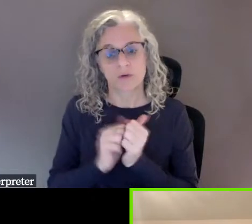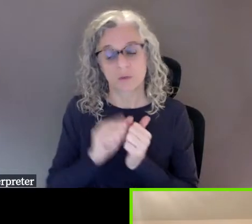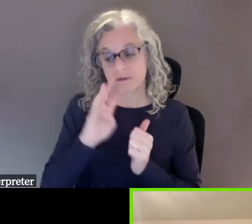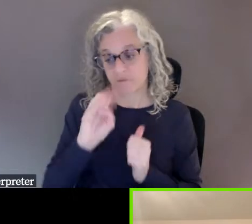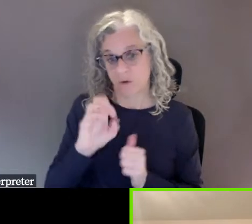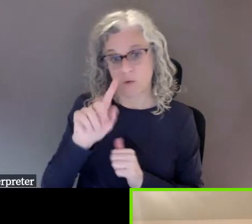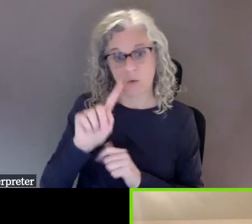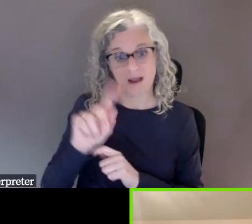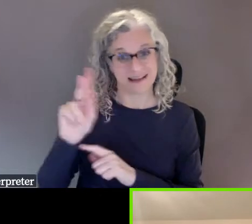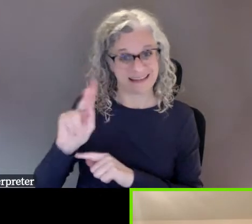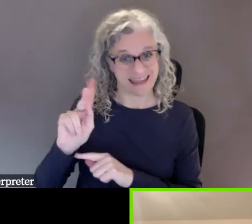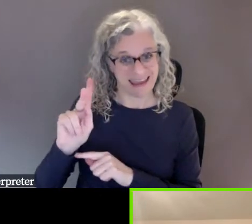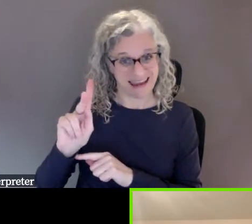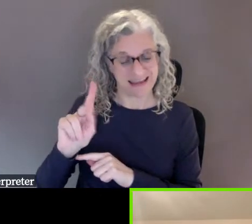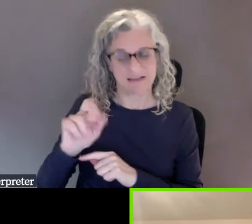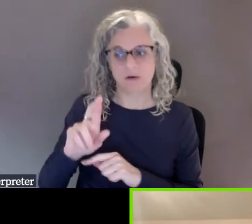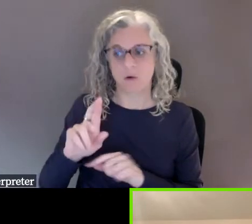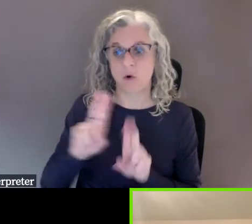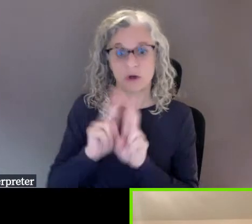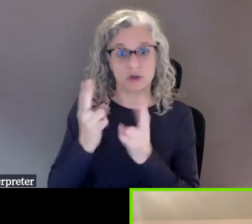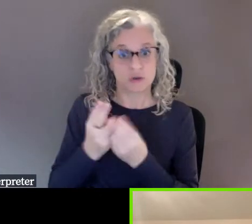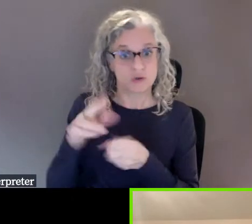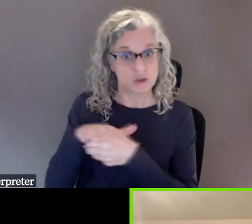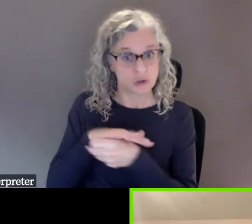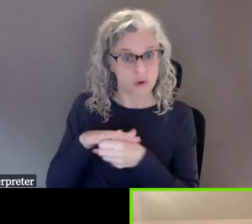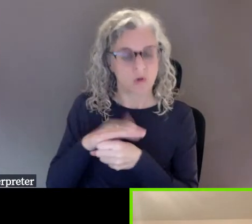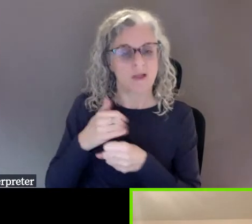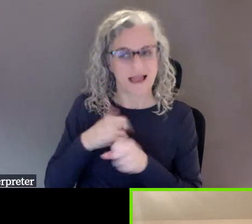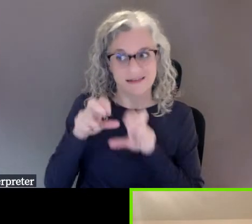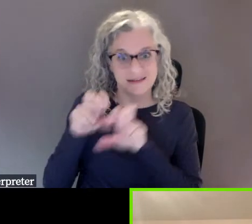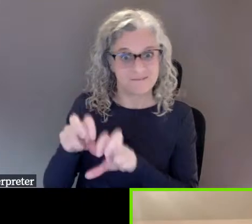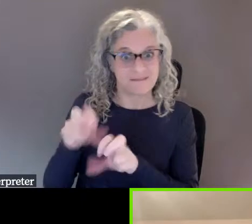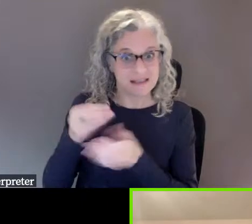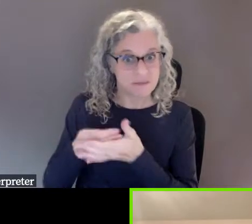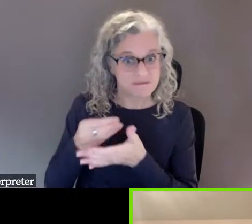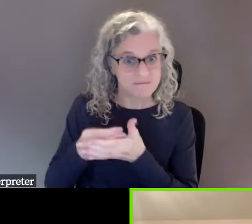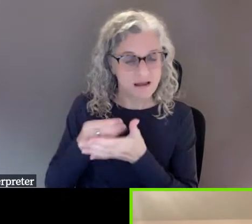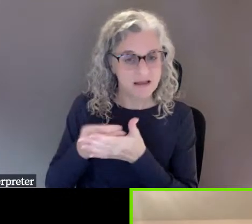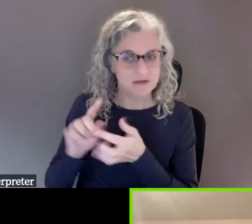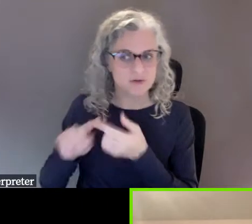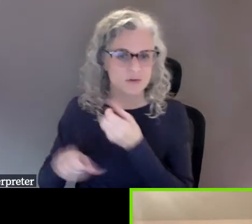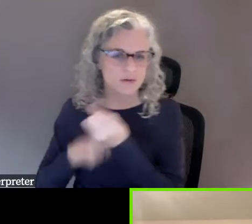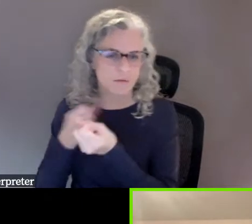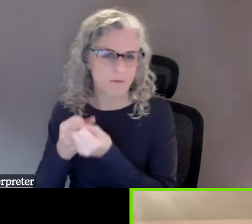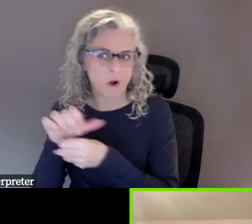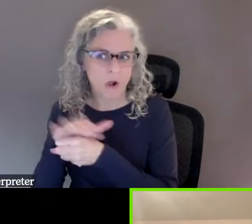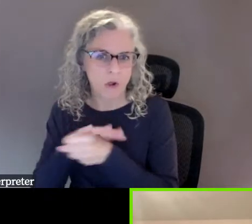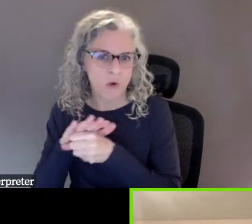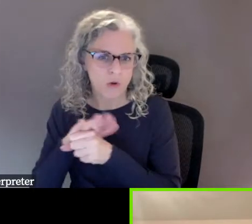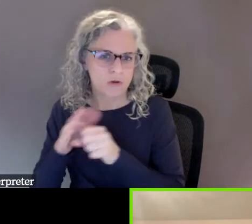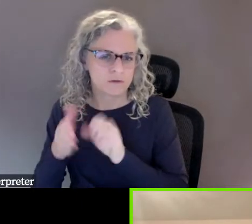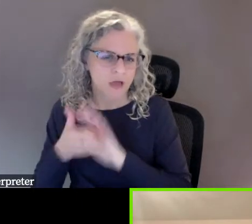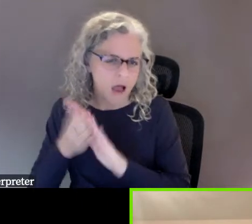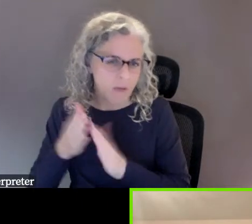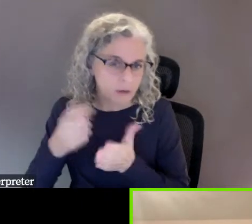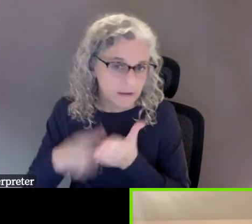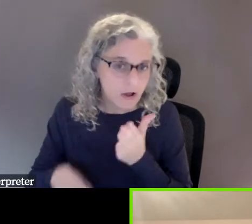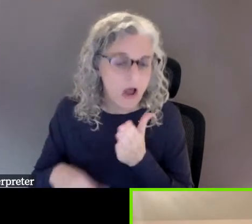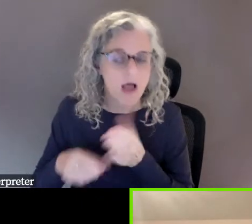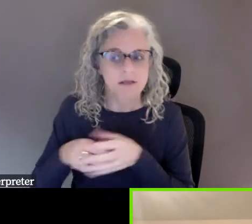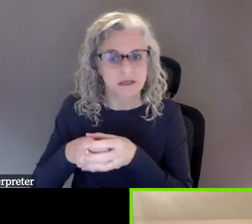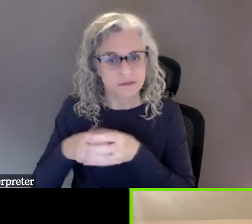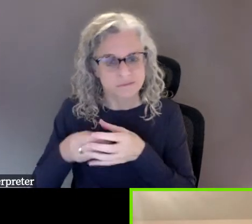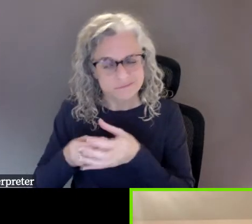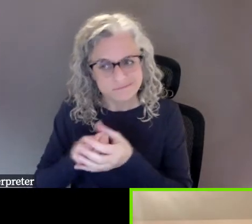or whose union local has some sort of investment fund that supports the local's kind of operating costs and like grows the wealth of the